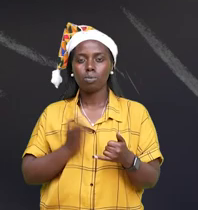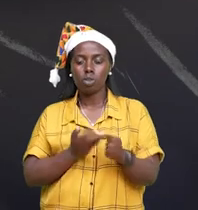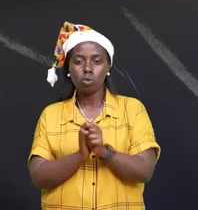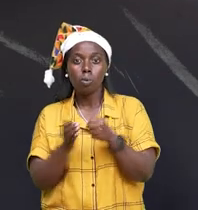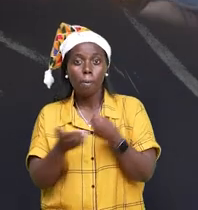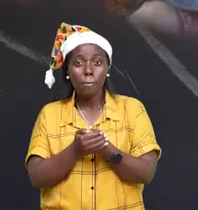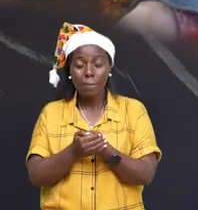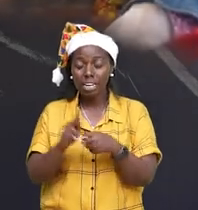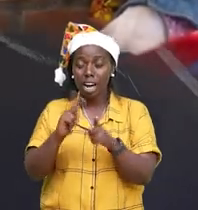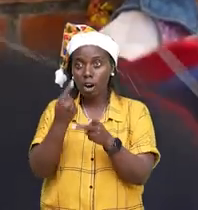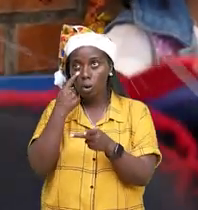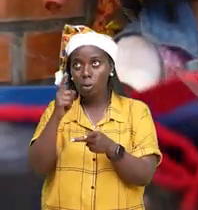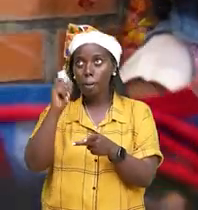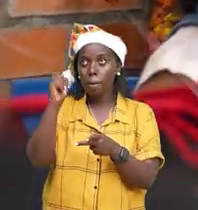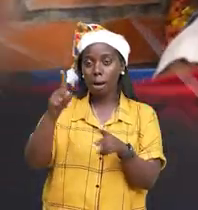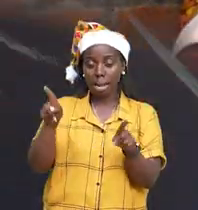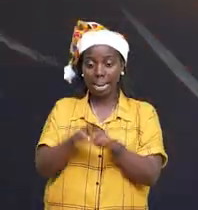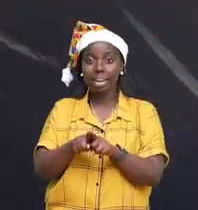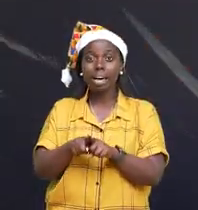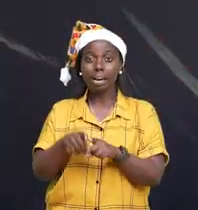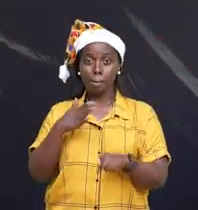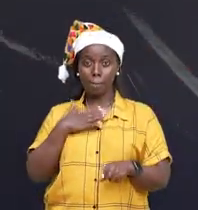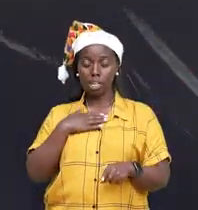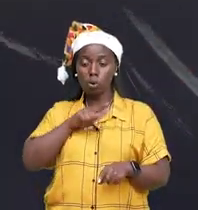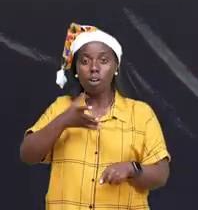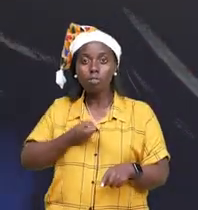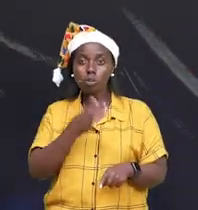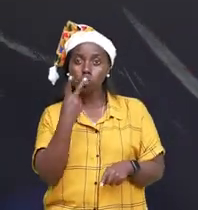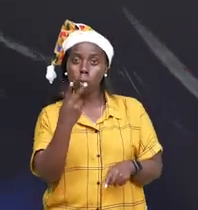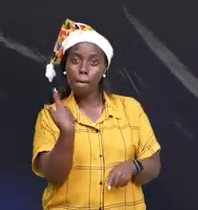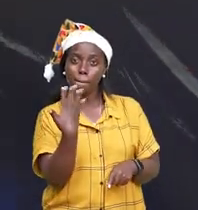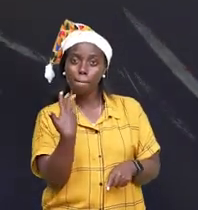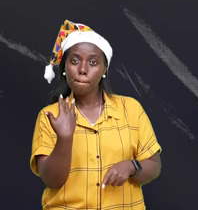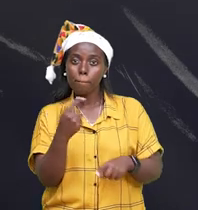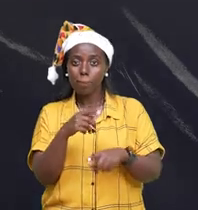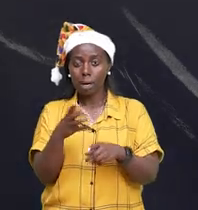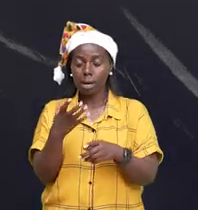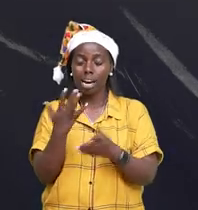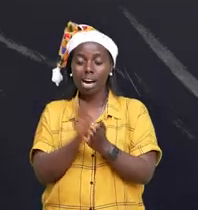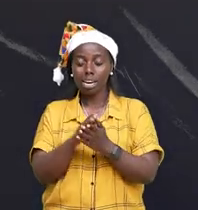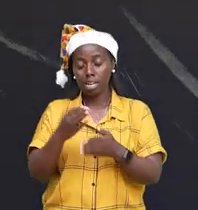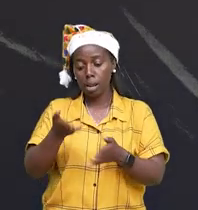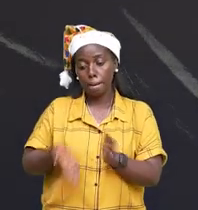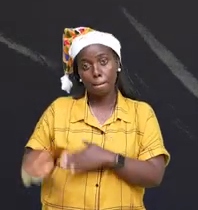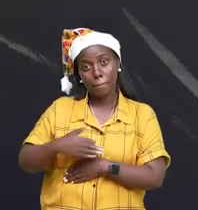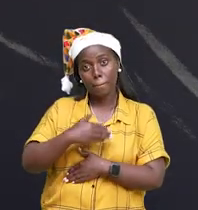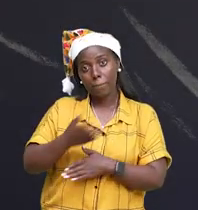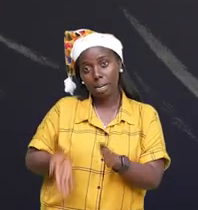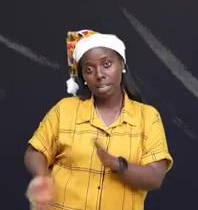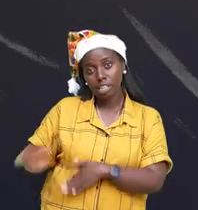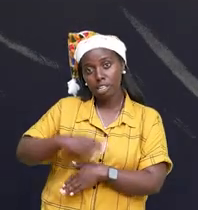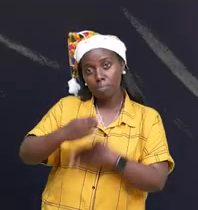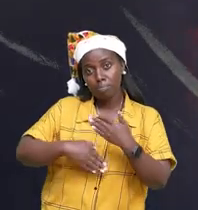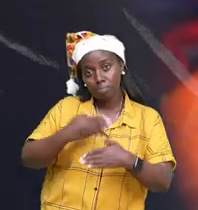Make a binocular like mine. You have to have 2 paper rolls, a piece of kitenge, and